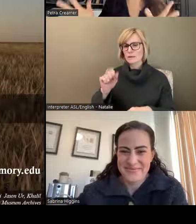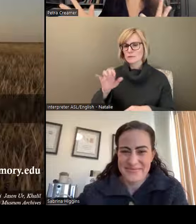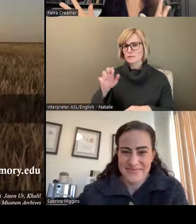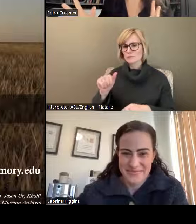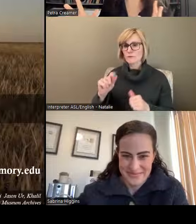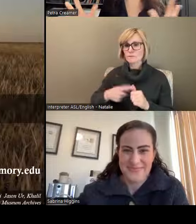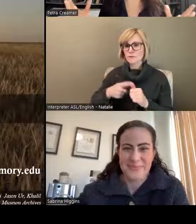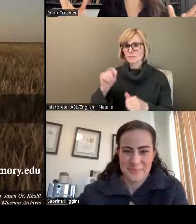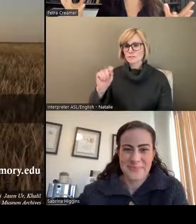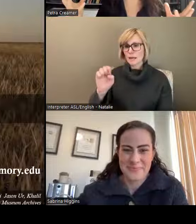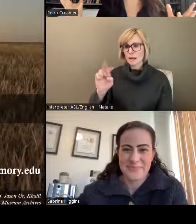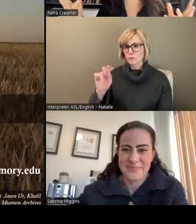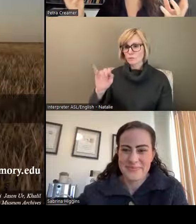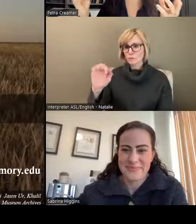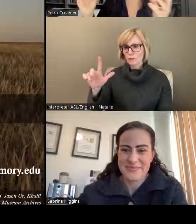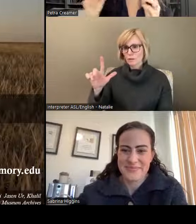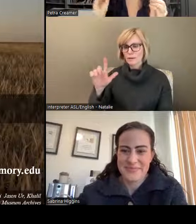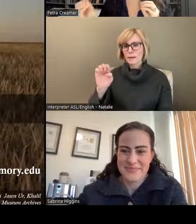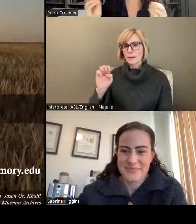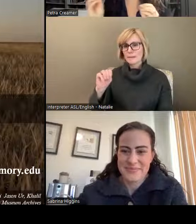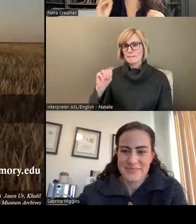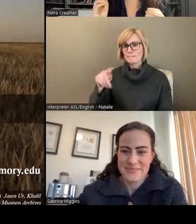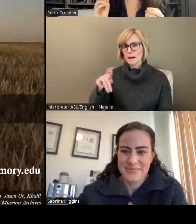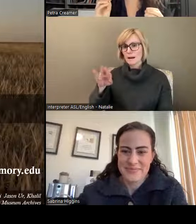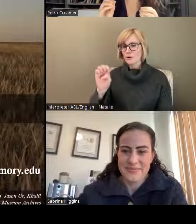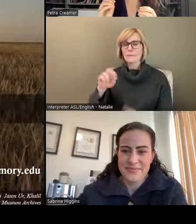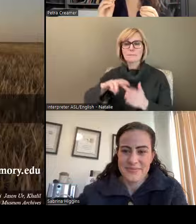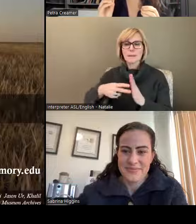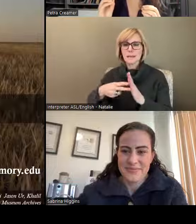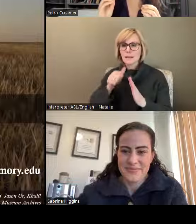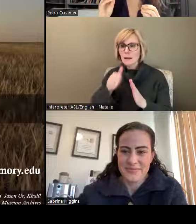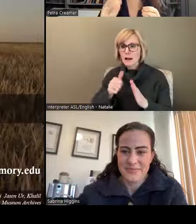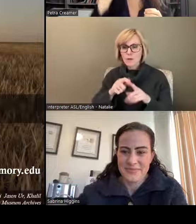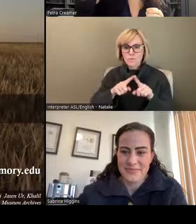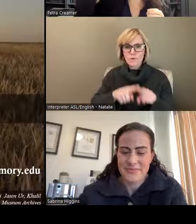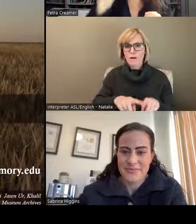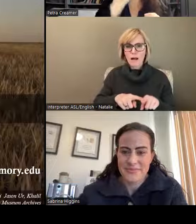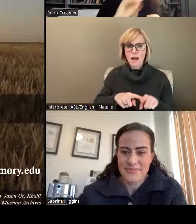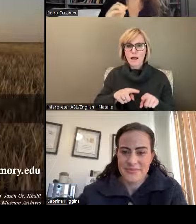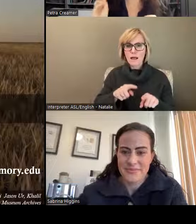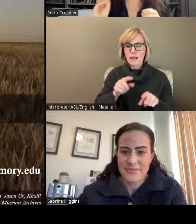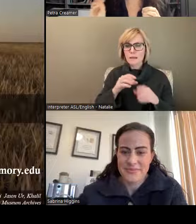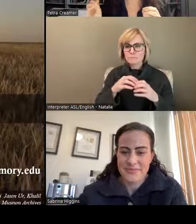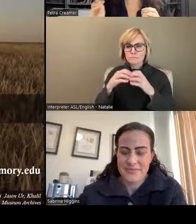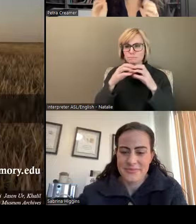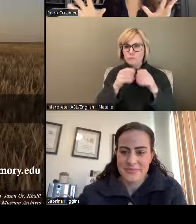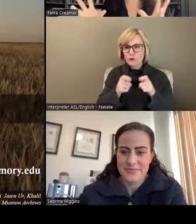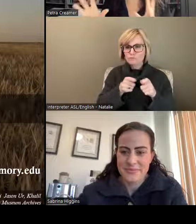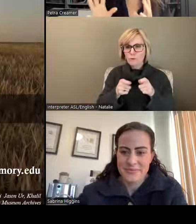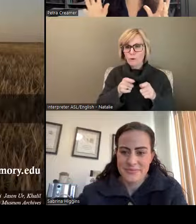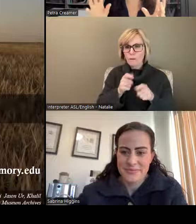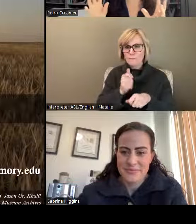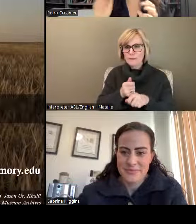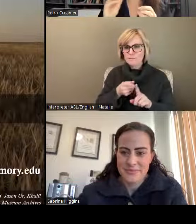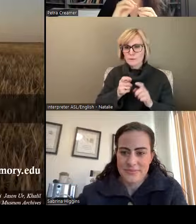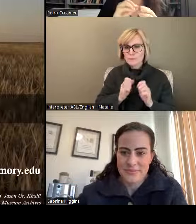first territorial empire. And this means that instead of relying on little nodes of control based in